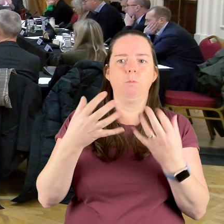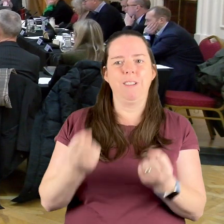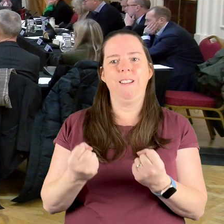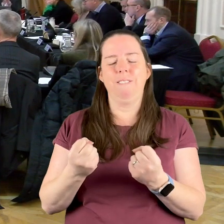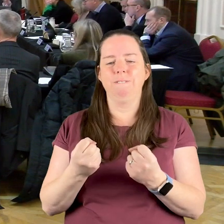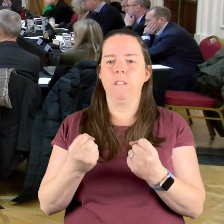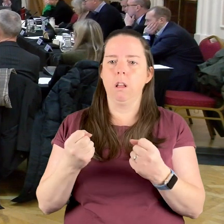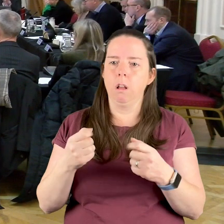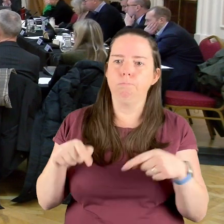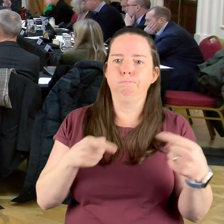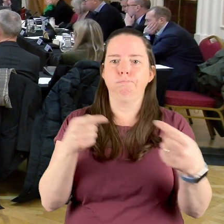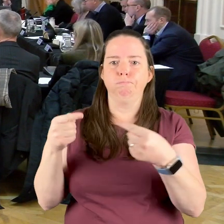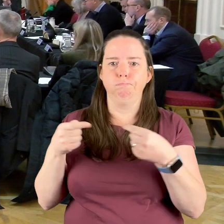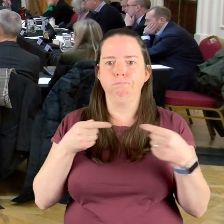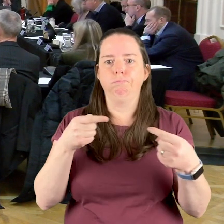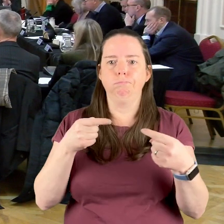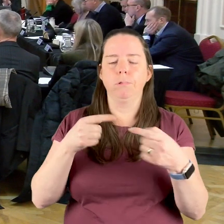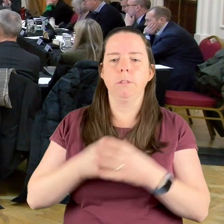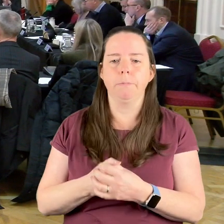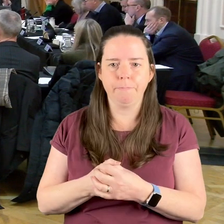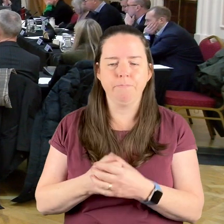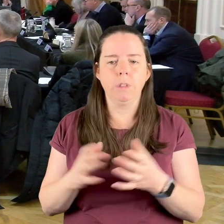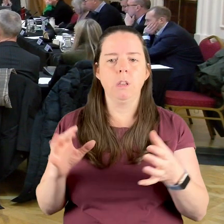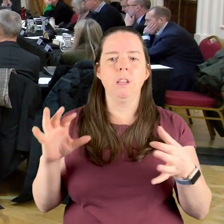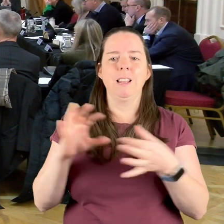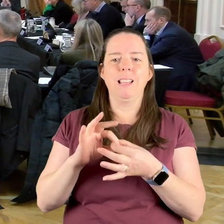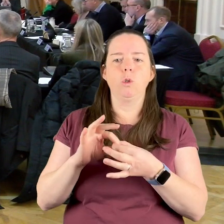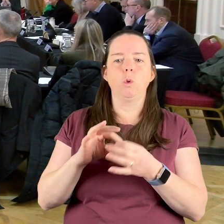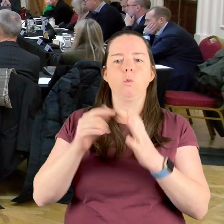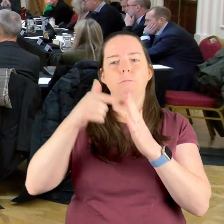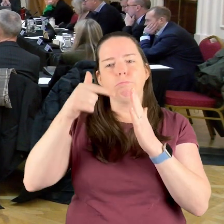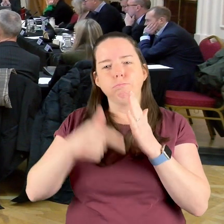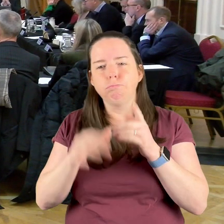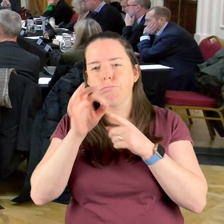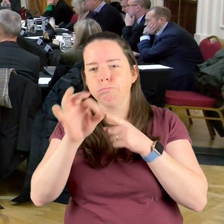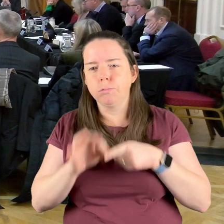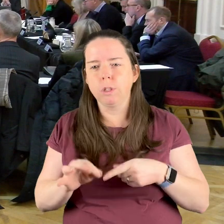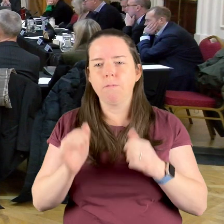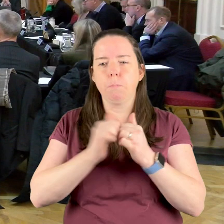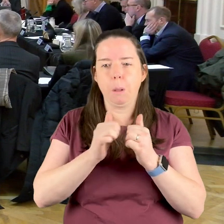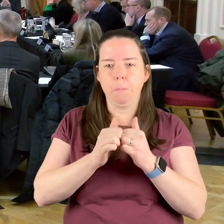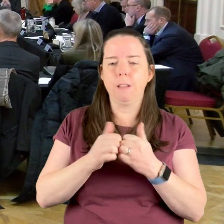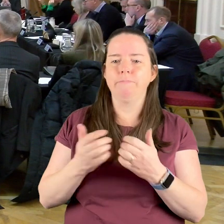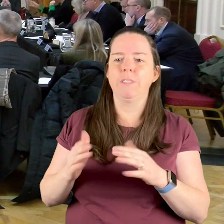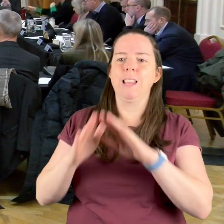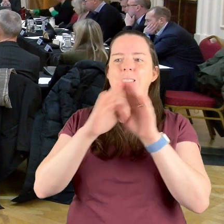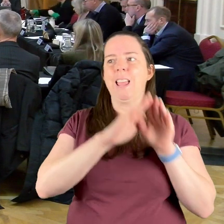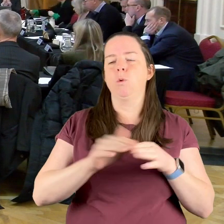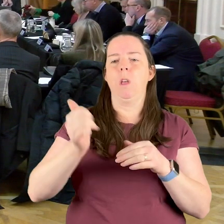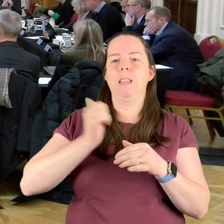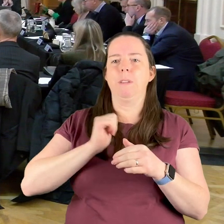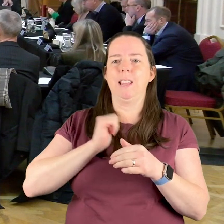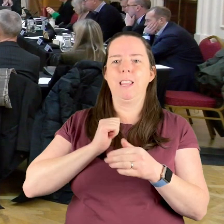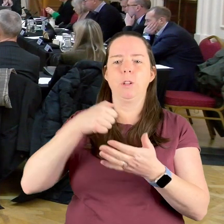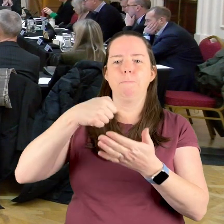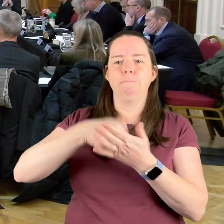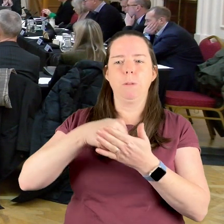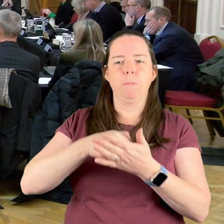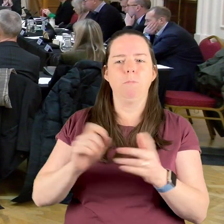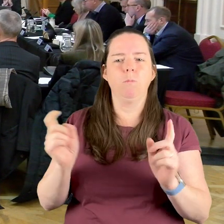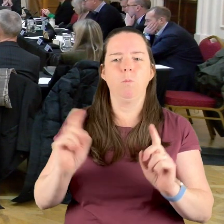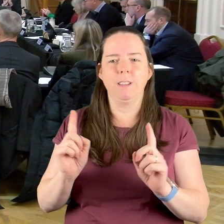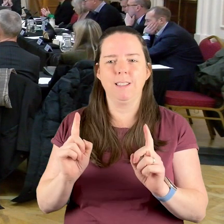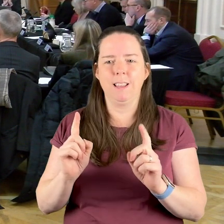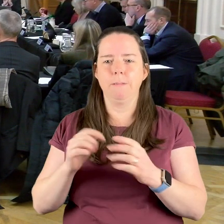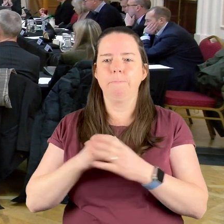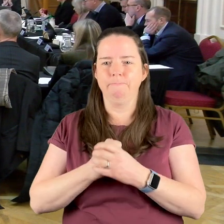that are writ very large at this point in time. In terms of the detail of the paper, there